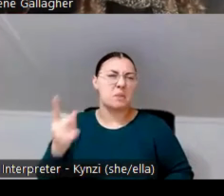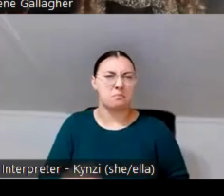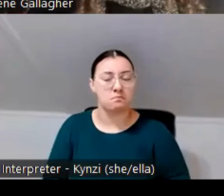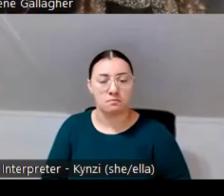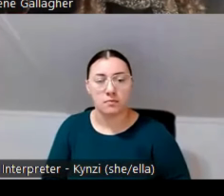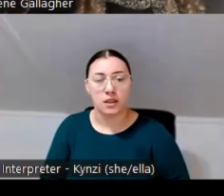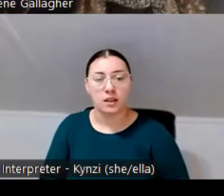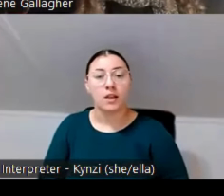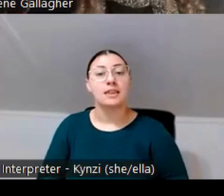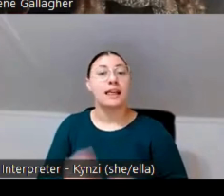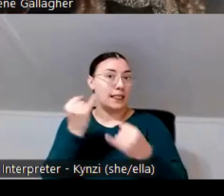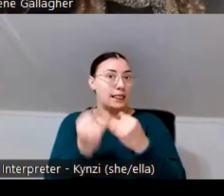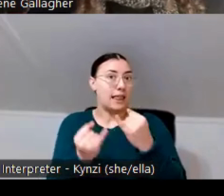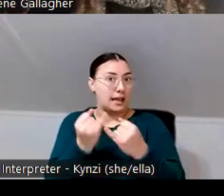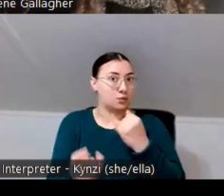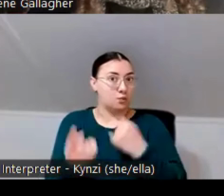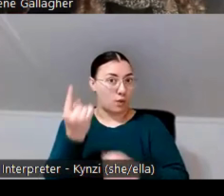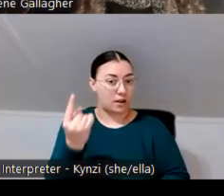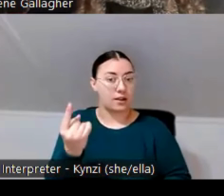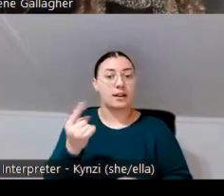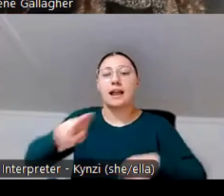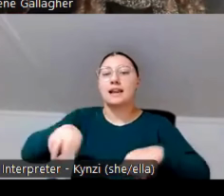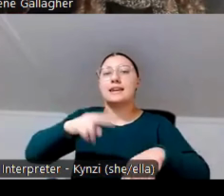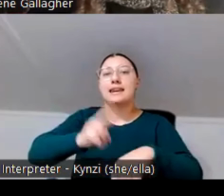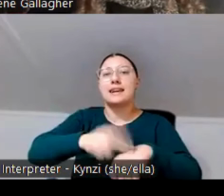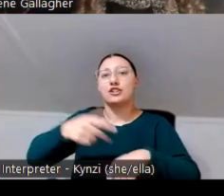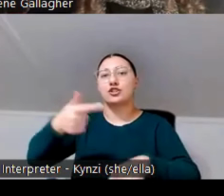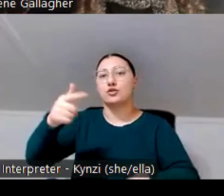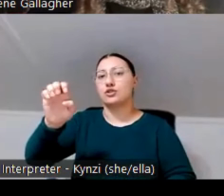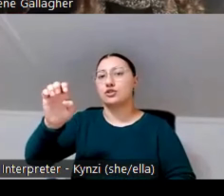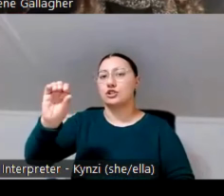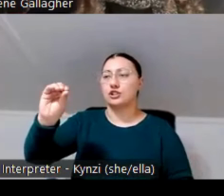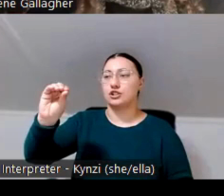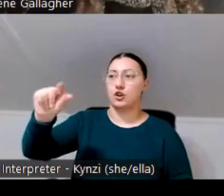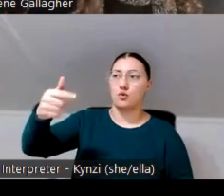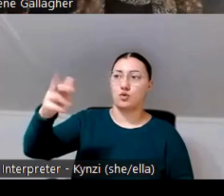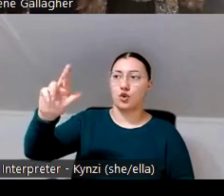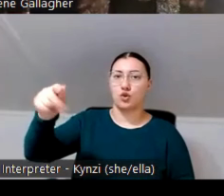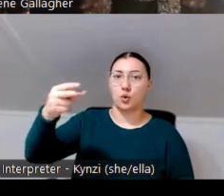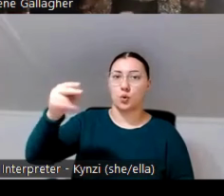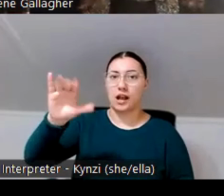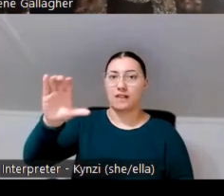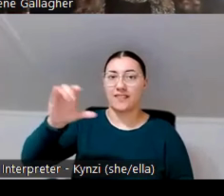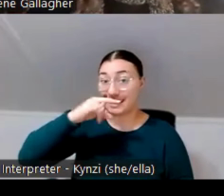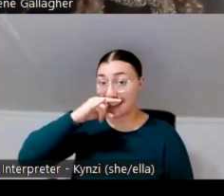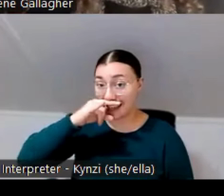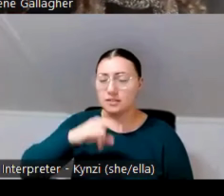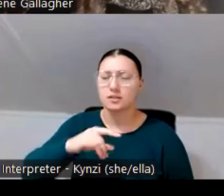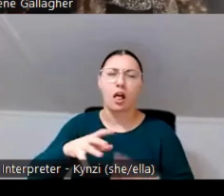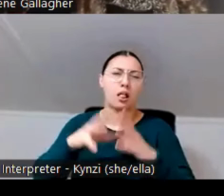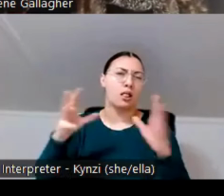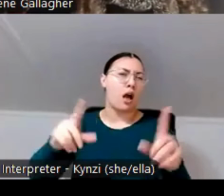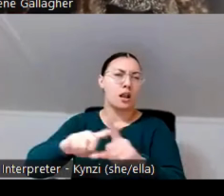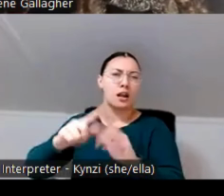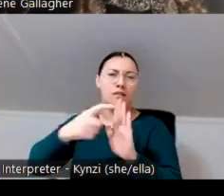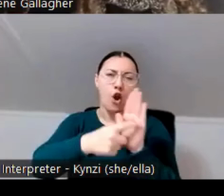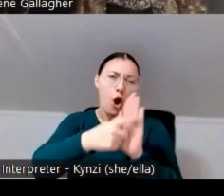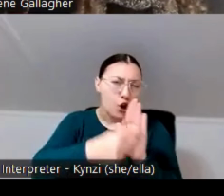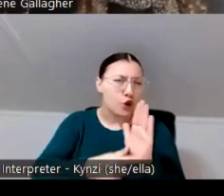Geographic Kids had lots and lots of resources. It had pictures and videos and articles and activities about the